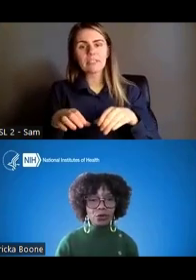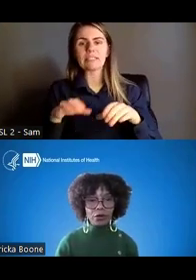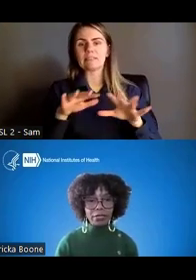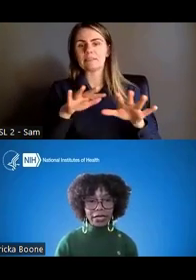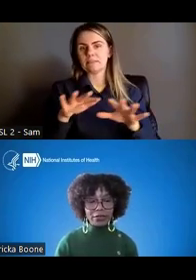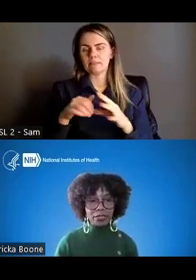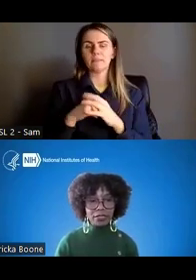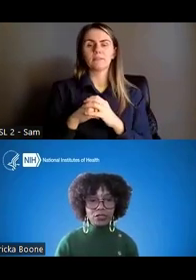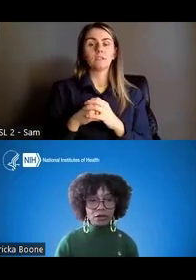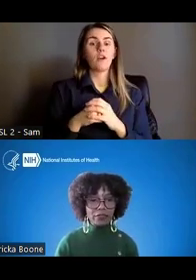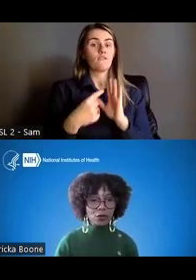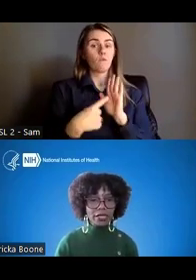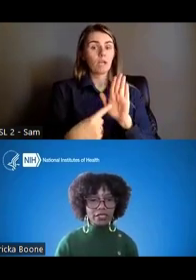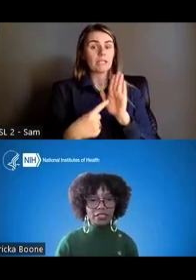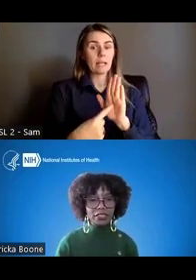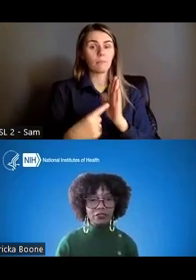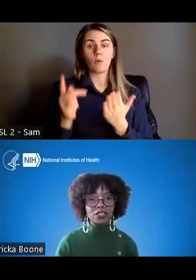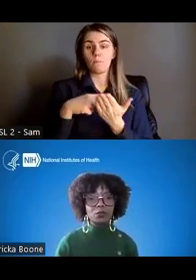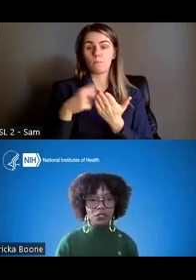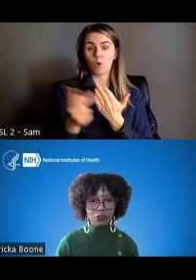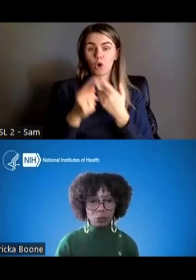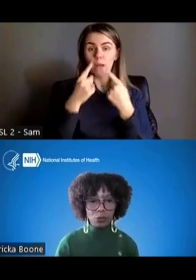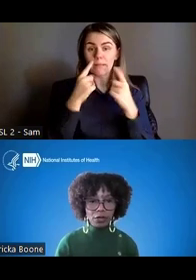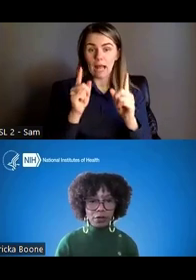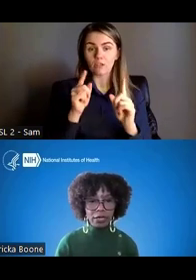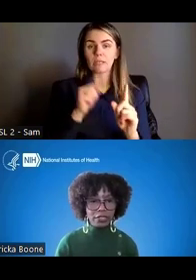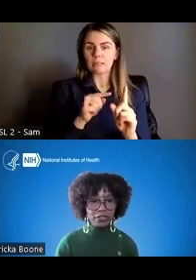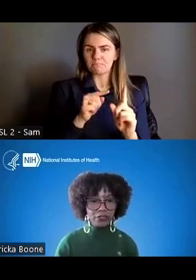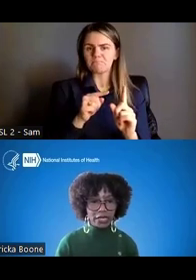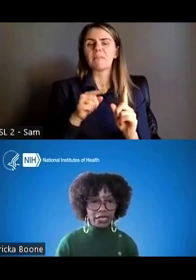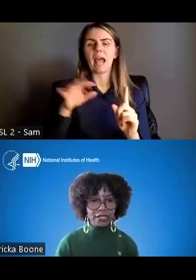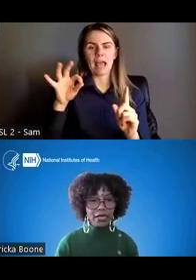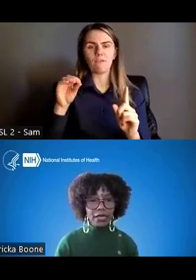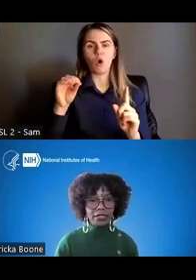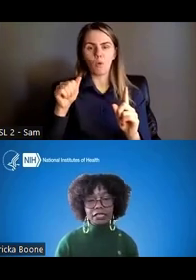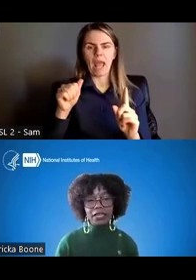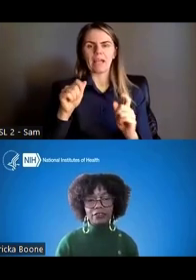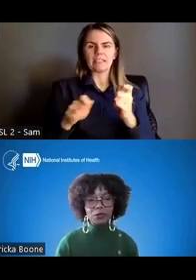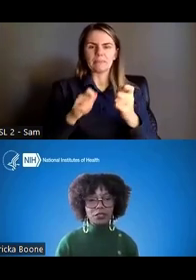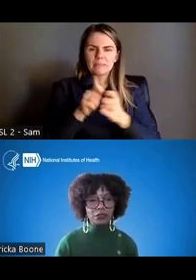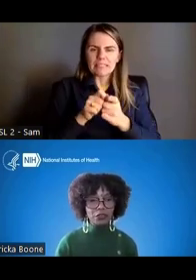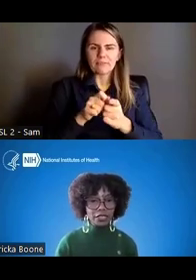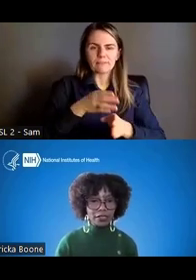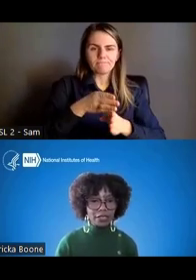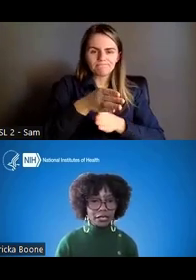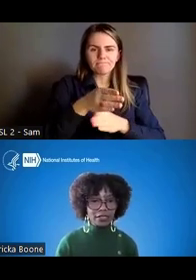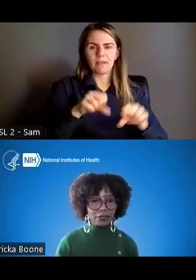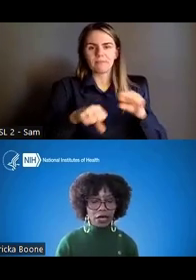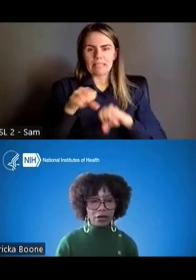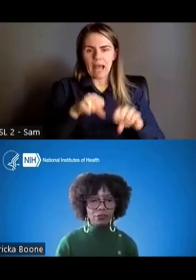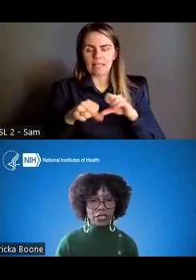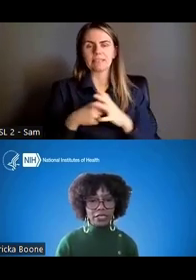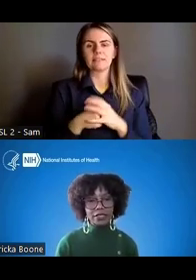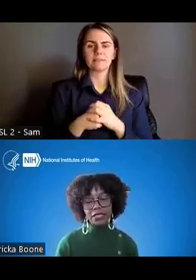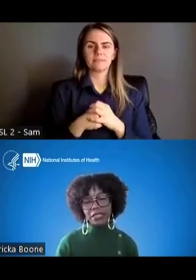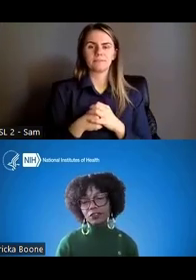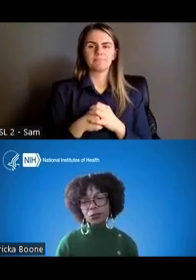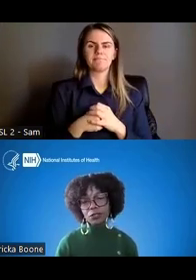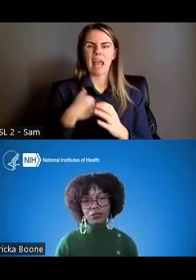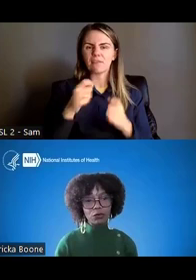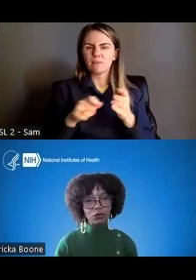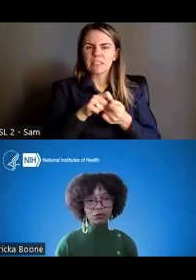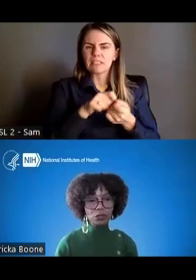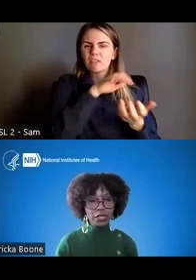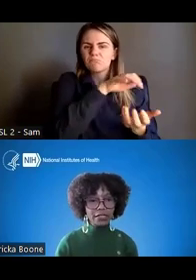example, program announcements, these are FOAs that identify specific program areas of science. They can have specific set-aside funds. They can